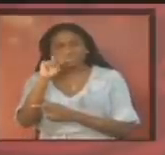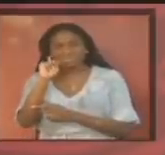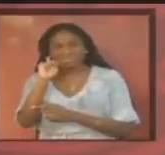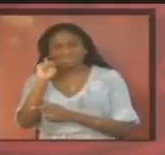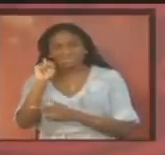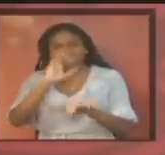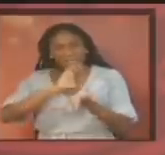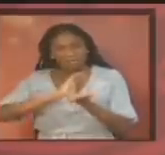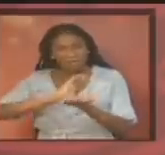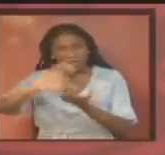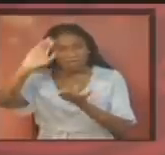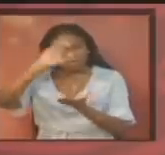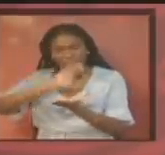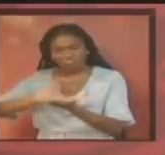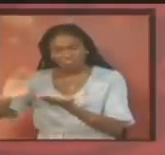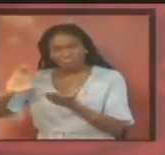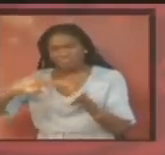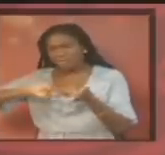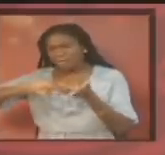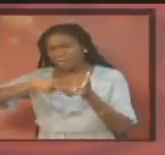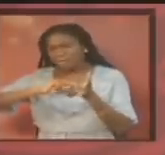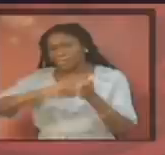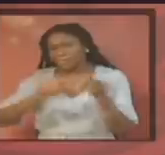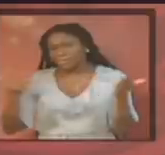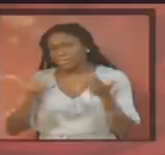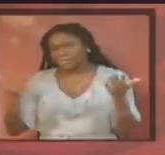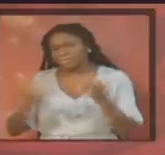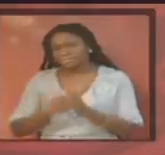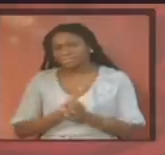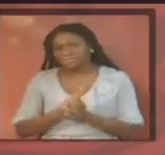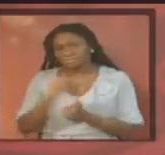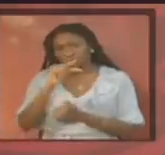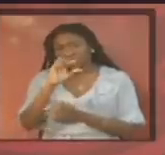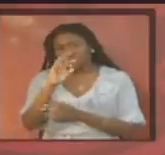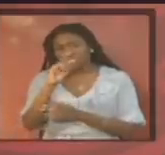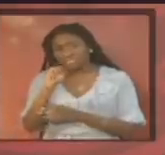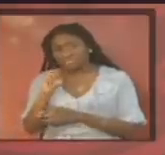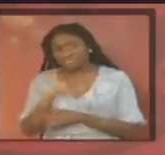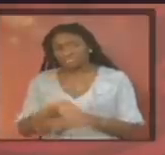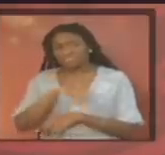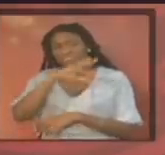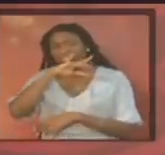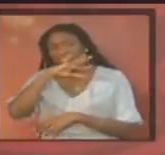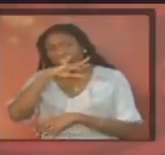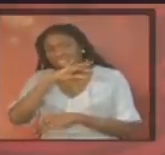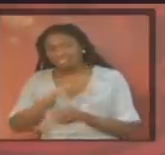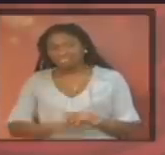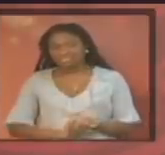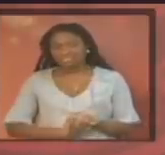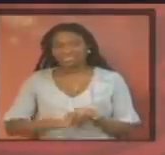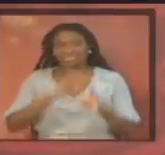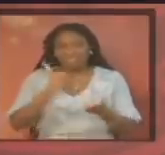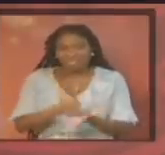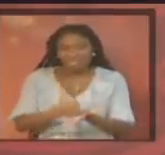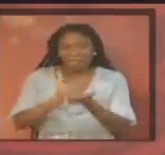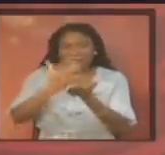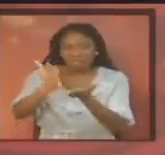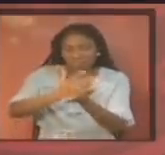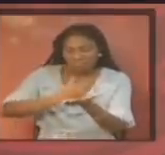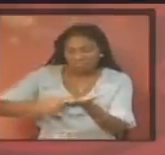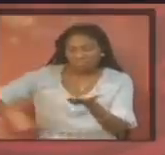when in fact we're just cleaning. Cleaning removes germs, dirt, and impurities from surfaces or